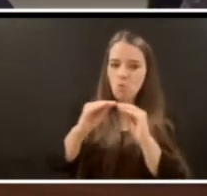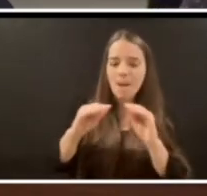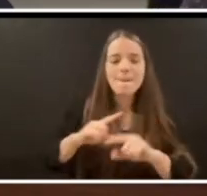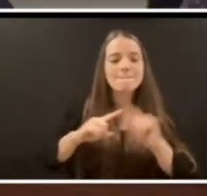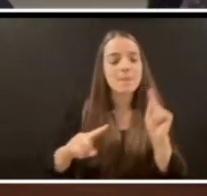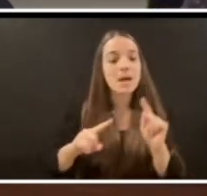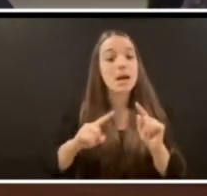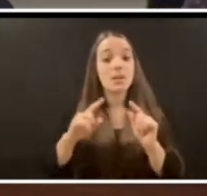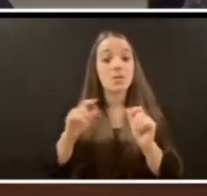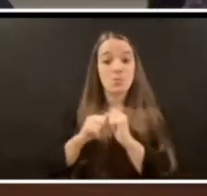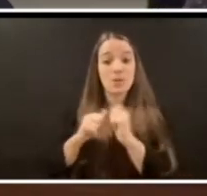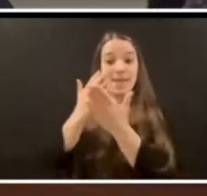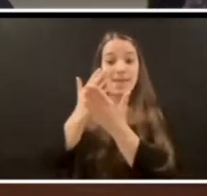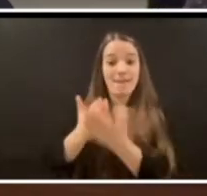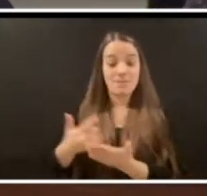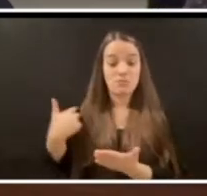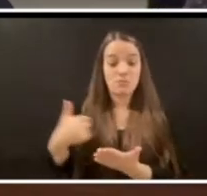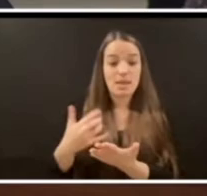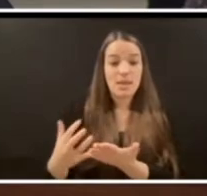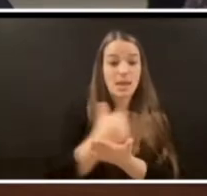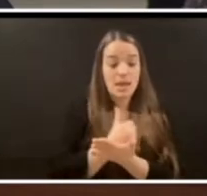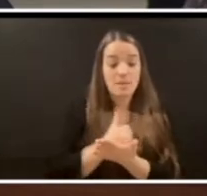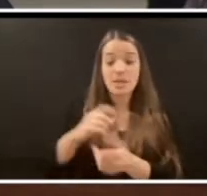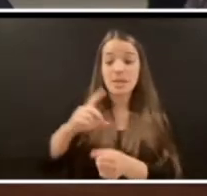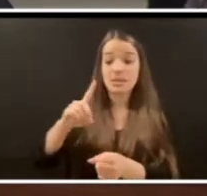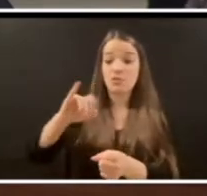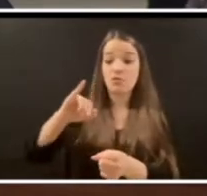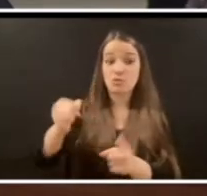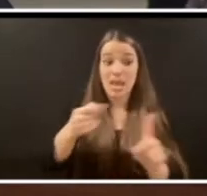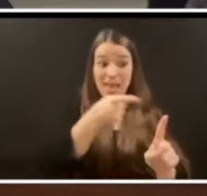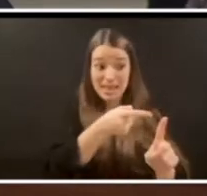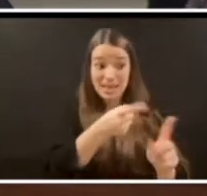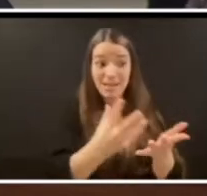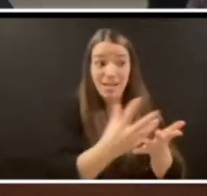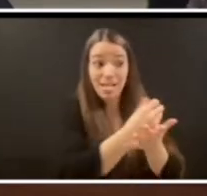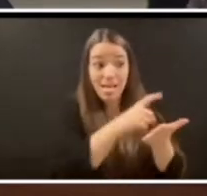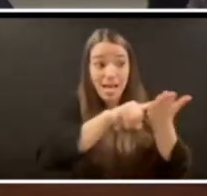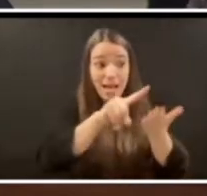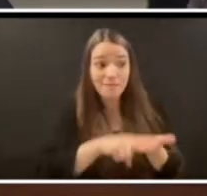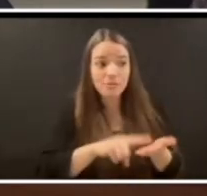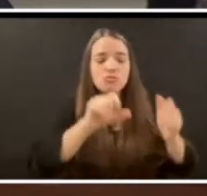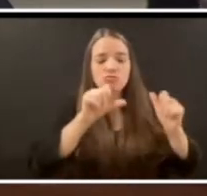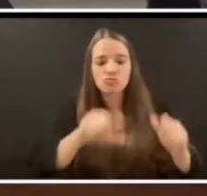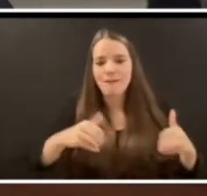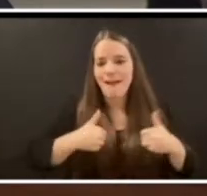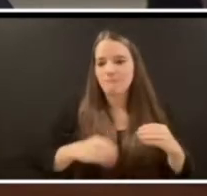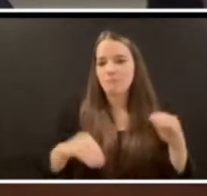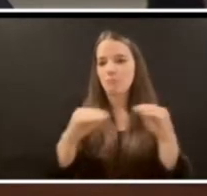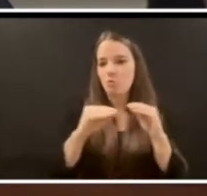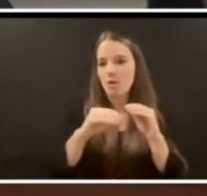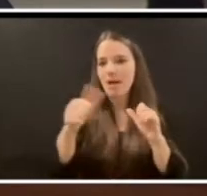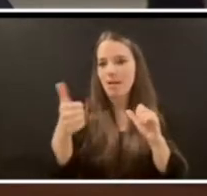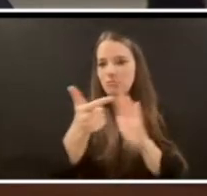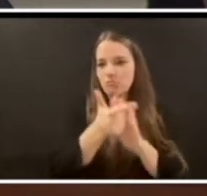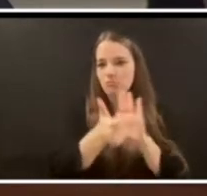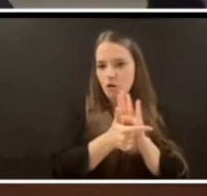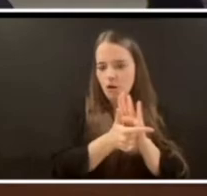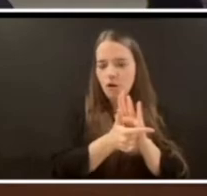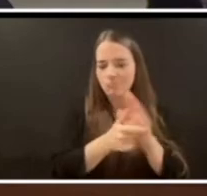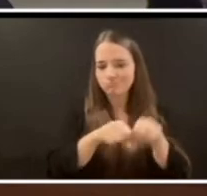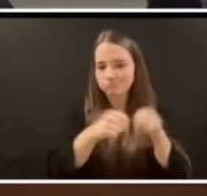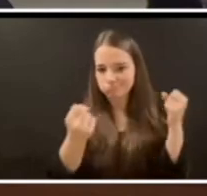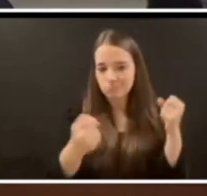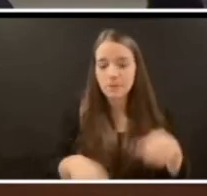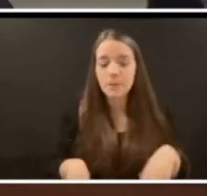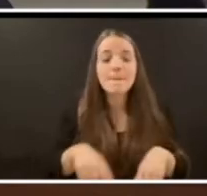developed by the Department of Justice, the president's actions could certainly trigger other criminal violations. Nor are President Trump and his immediate